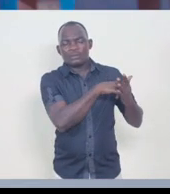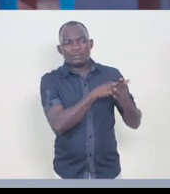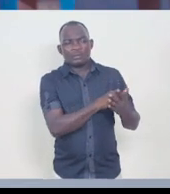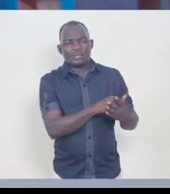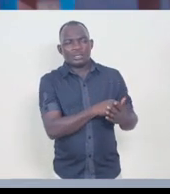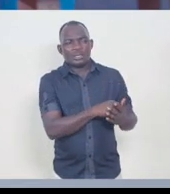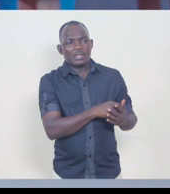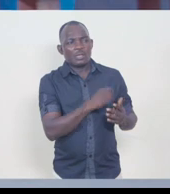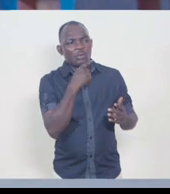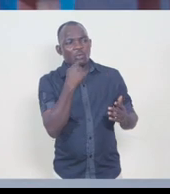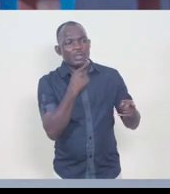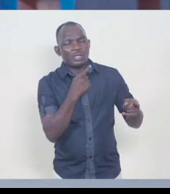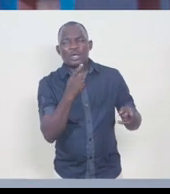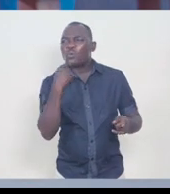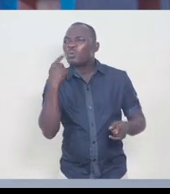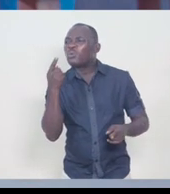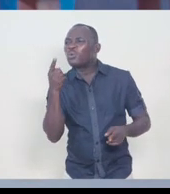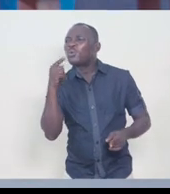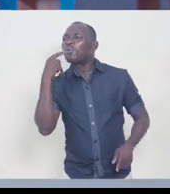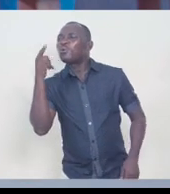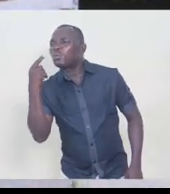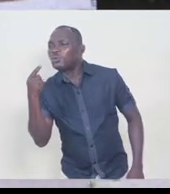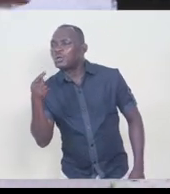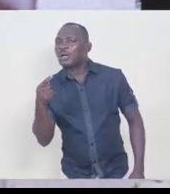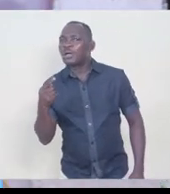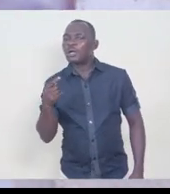Hello? Who is at the door?